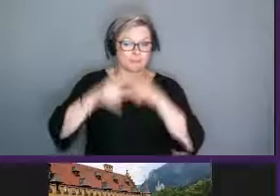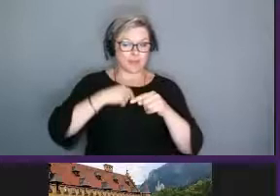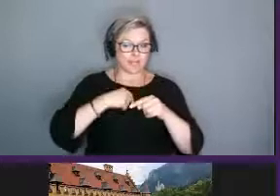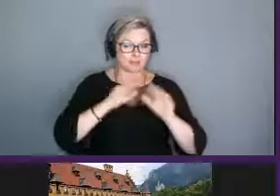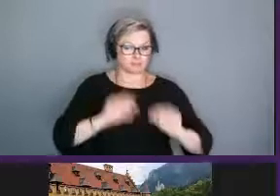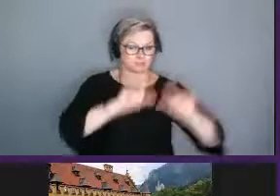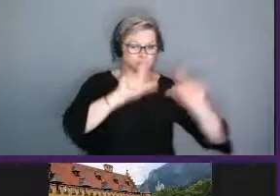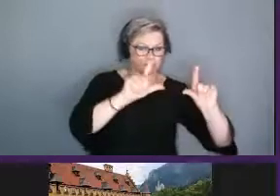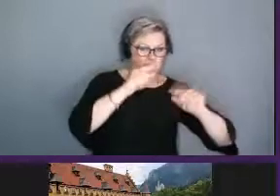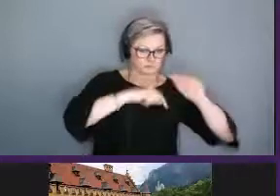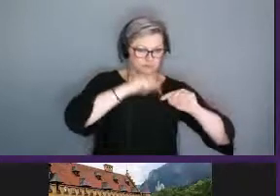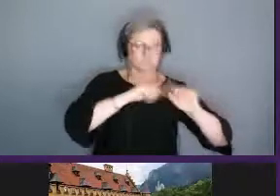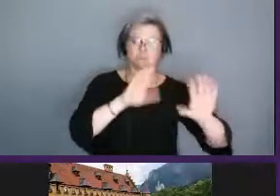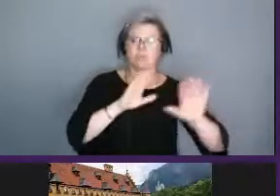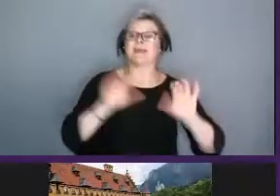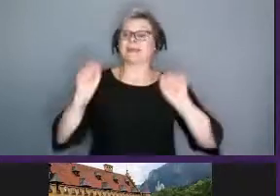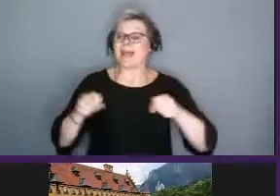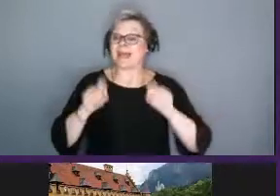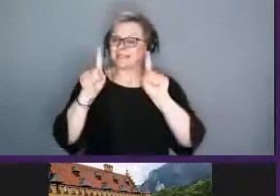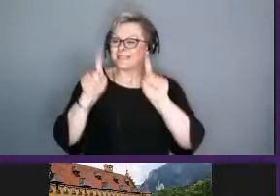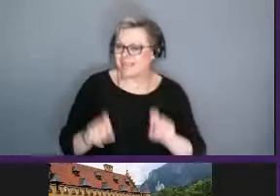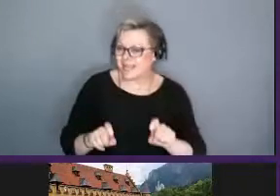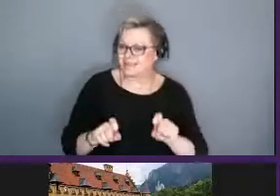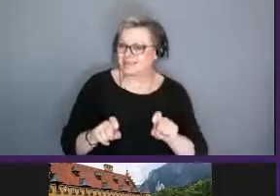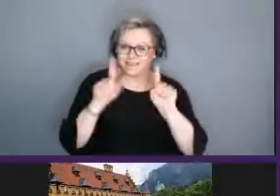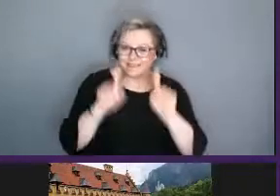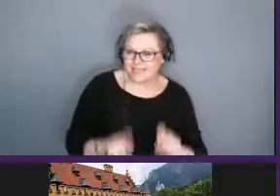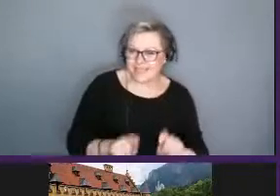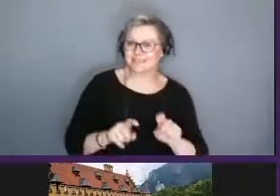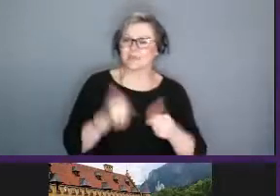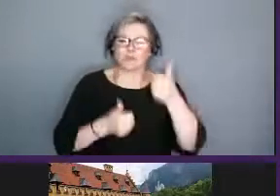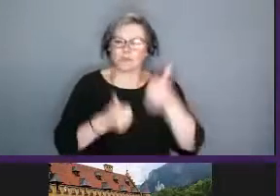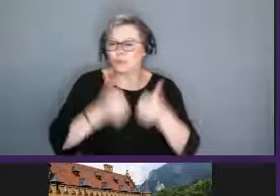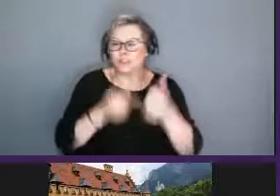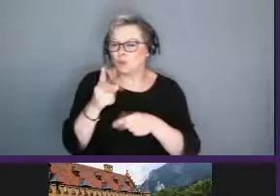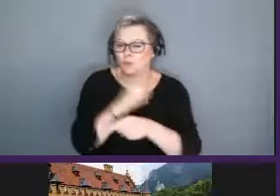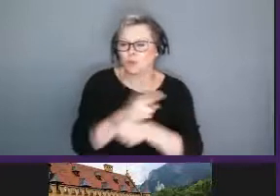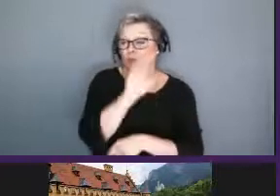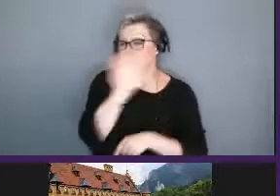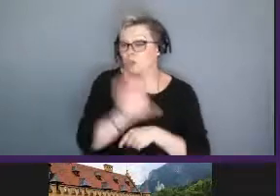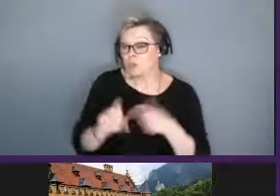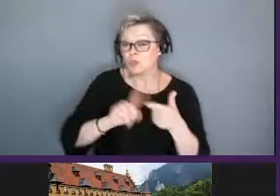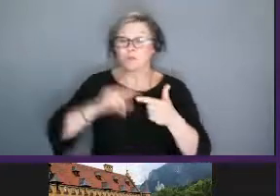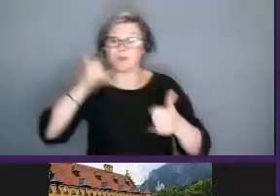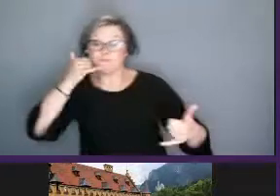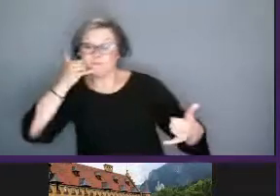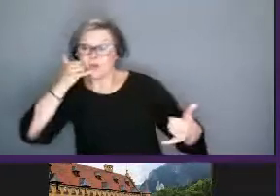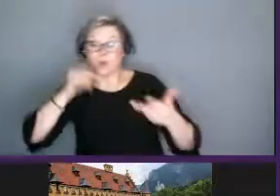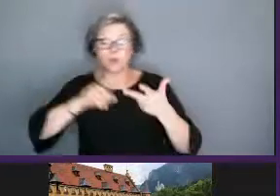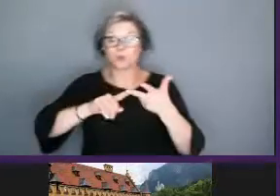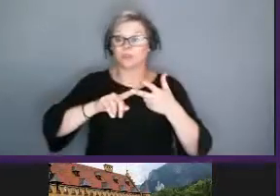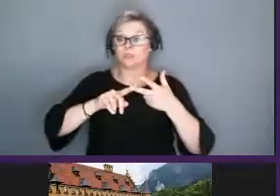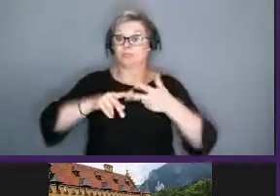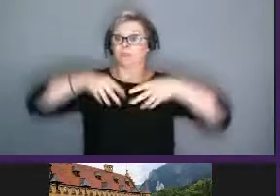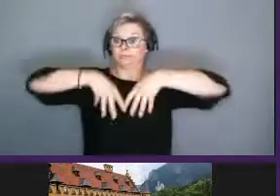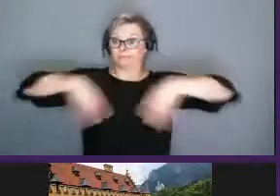the slide, you can do a test run with the method that you plan to use, whether Right. it's Zoom, whether it's in phone, or whether it's in person.